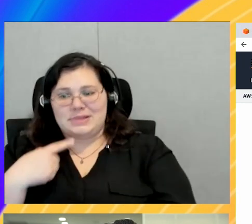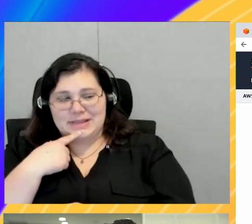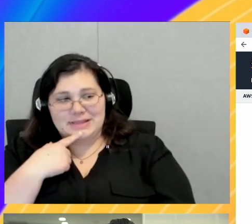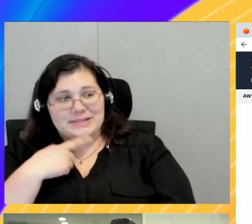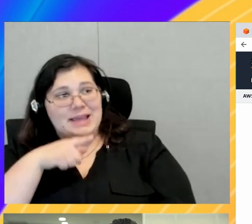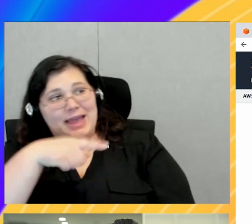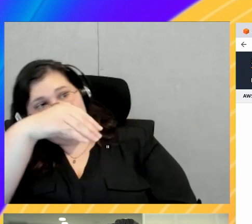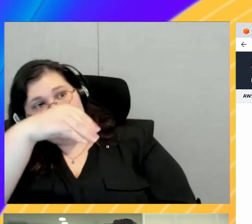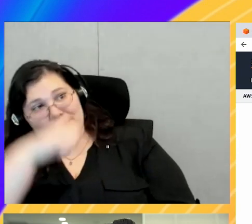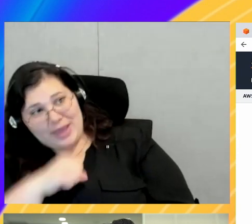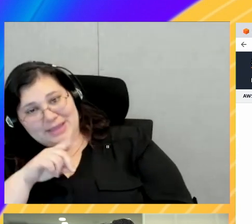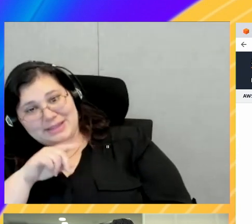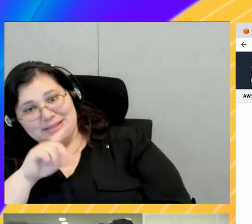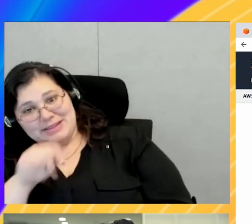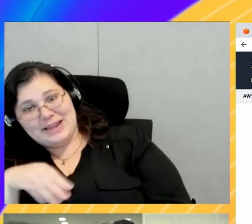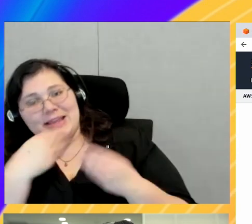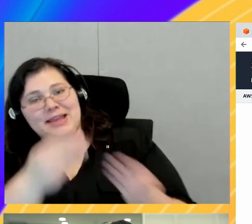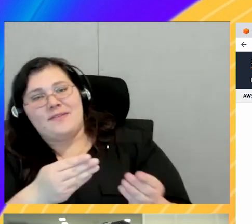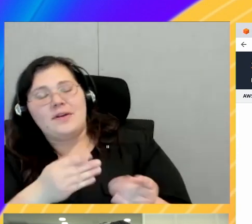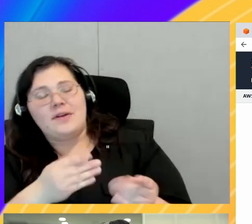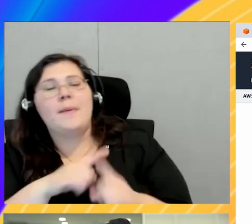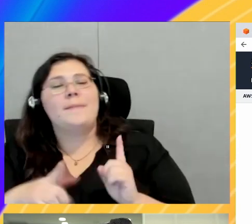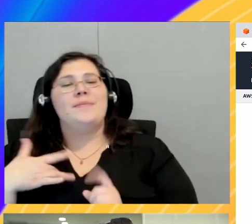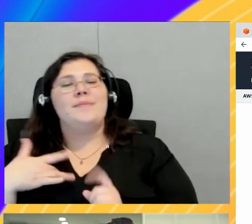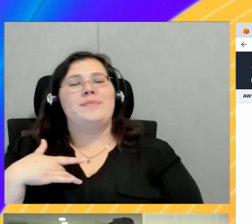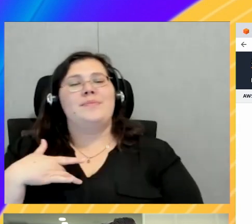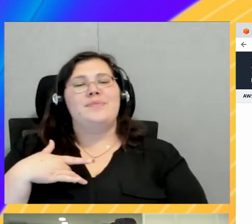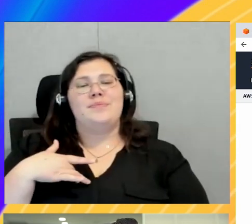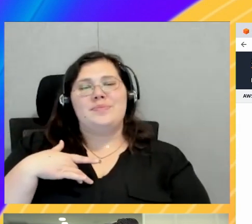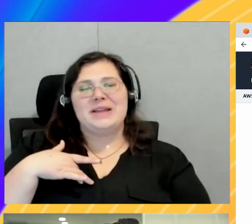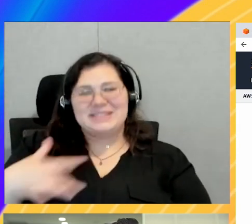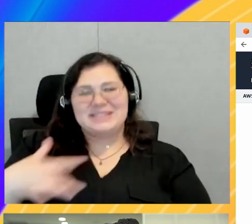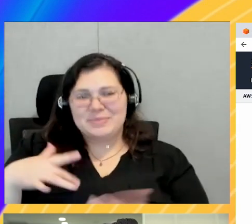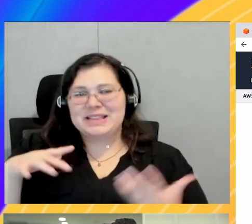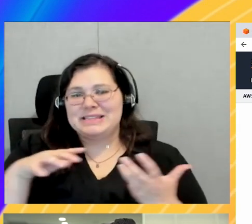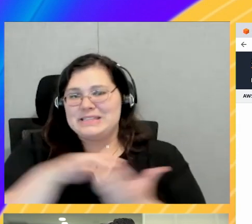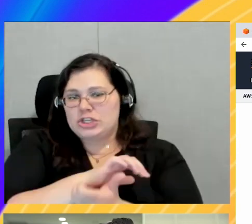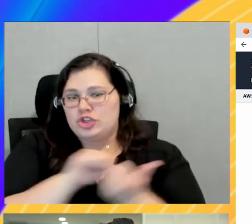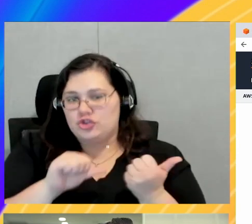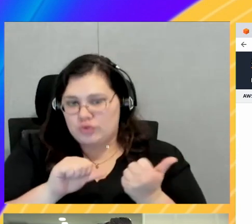I've supported, it's typically a data destruction event. And,